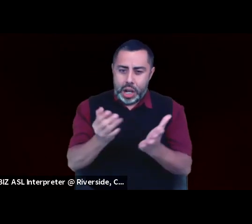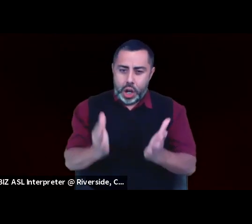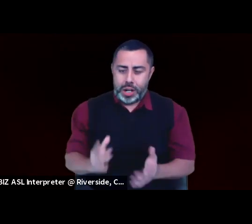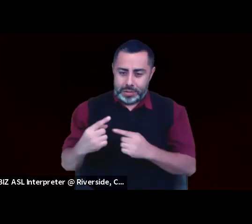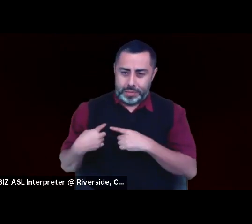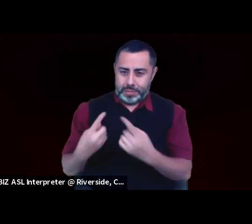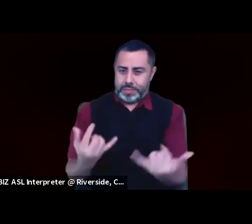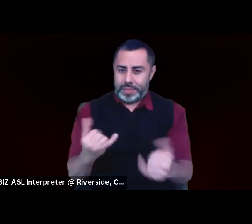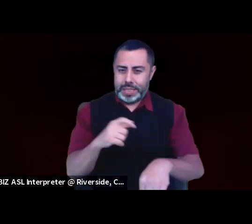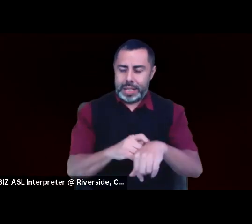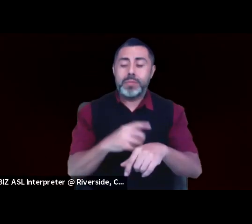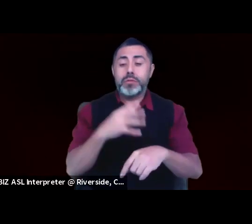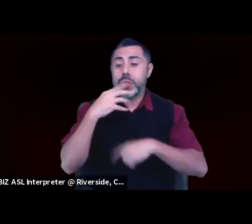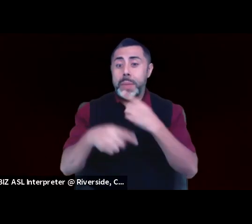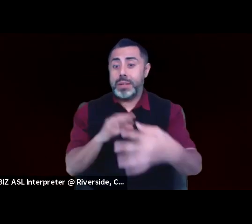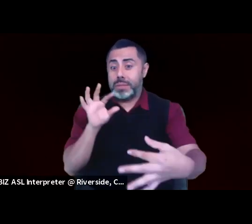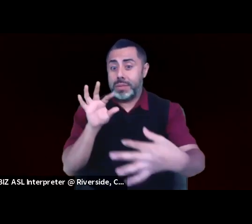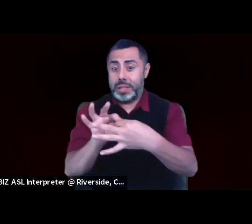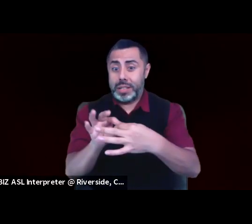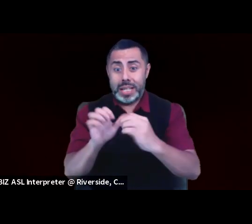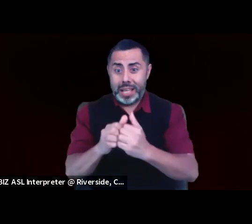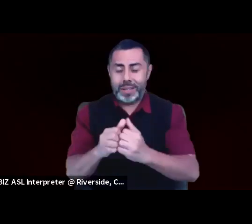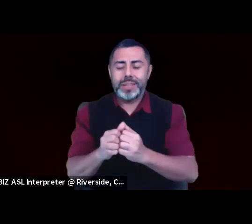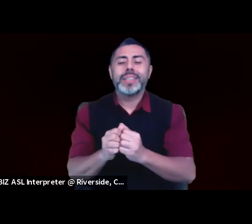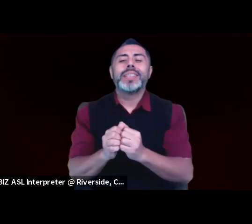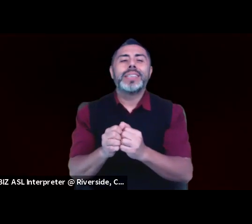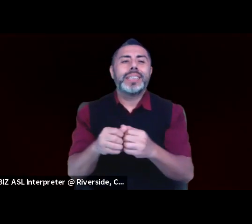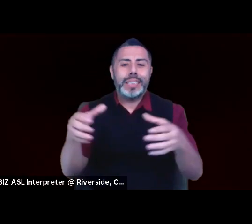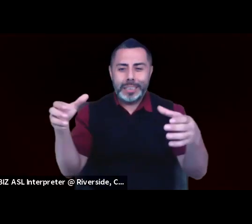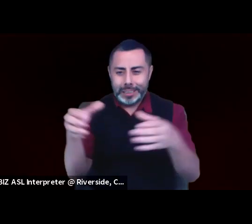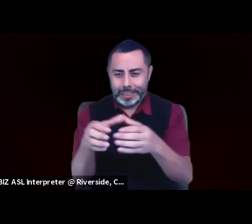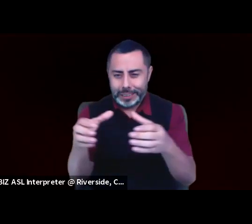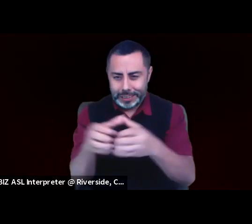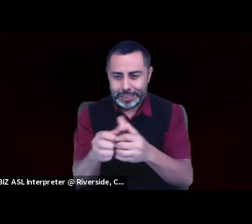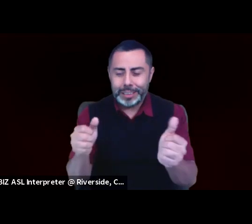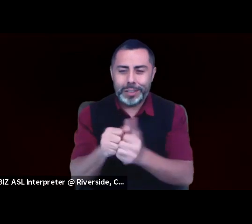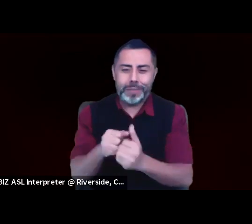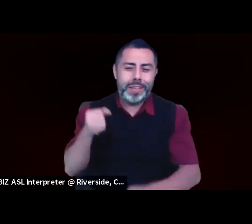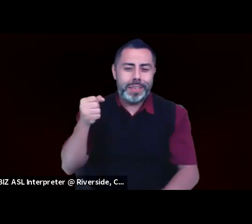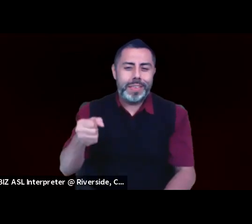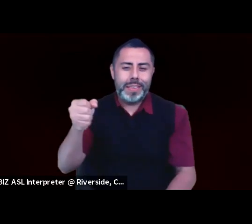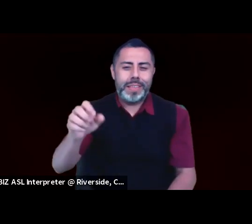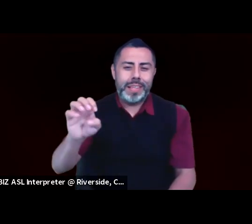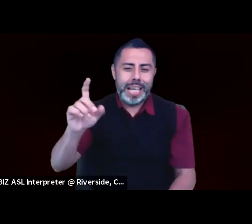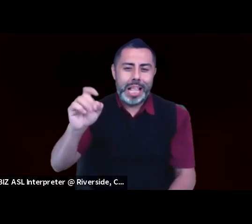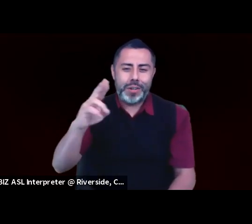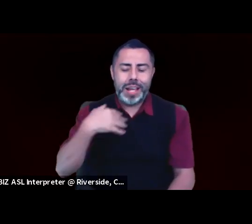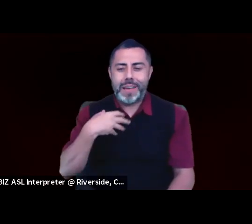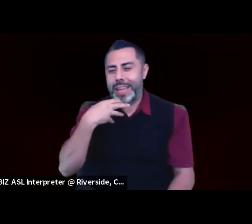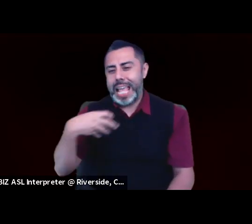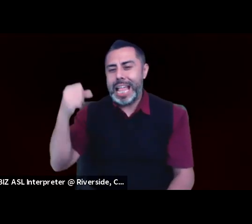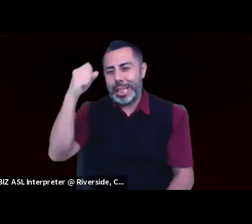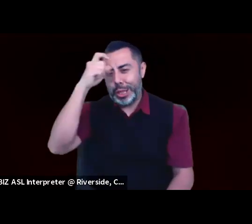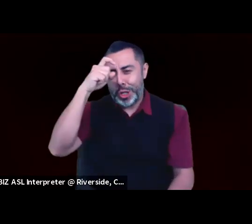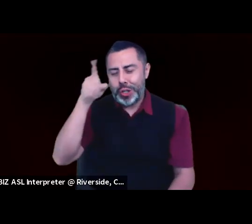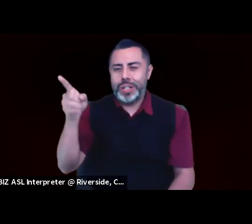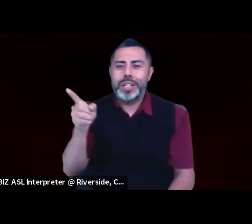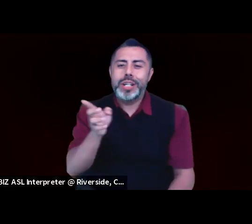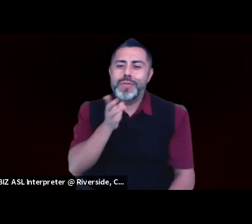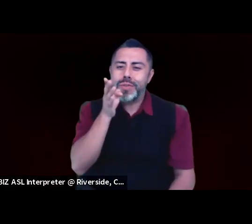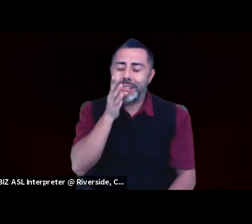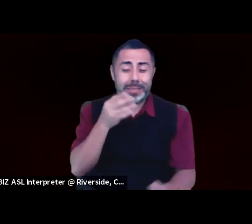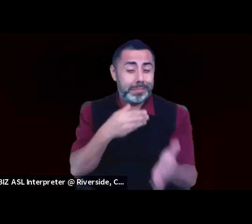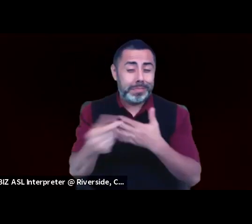that connection, has been meeting with the elder brunch that happens Saturday and Sunday from 10 to 12, rain or